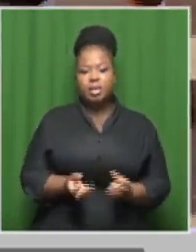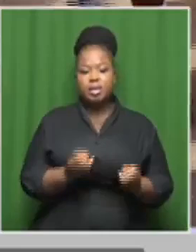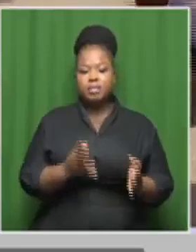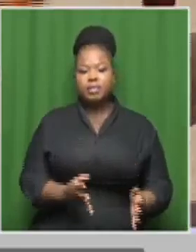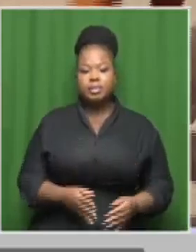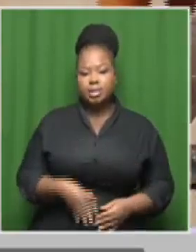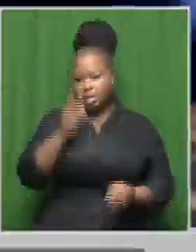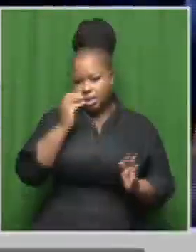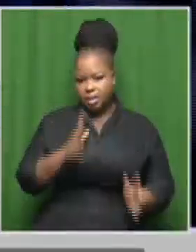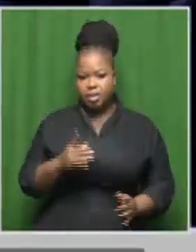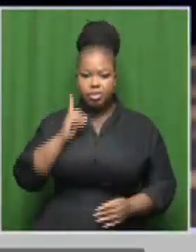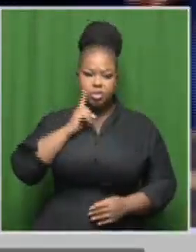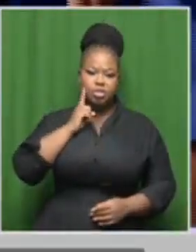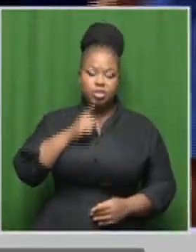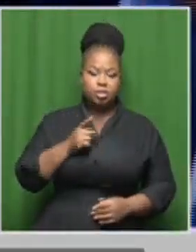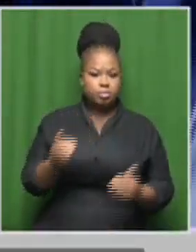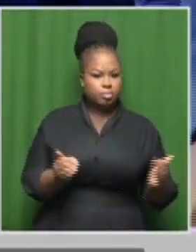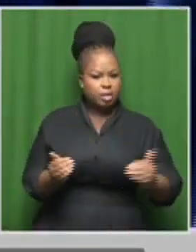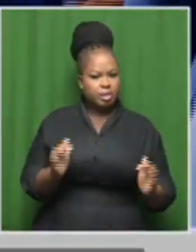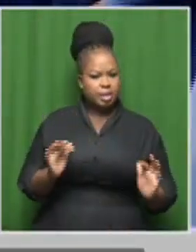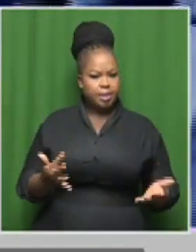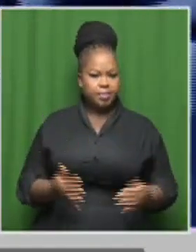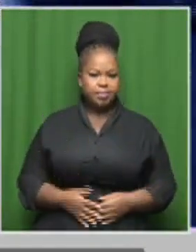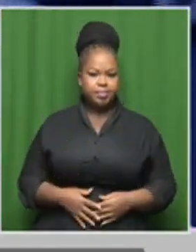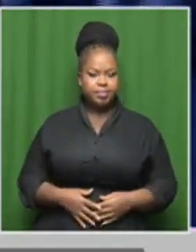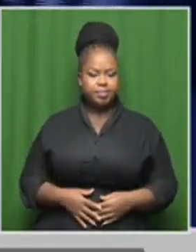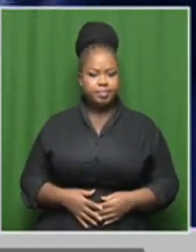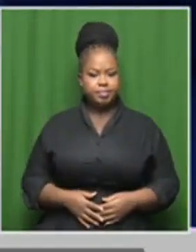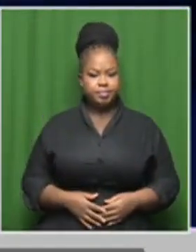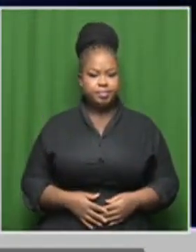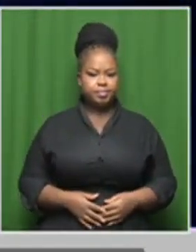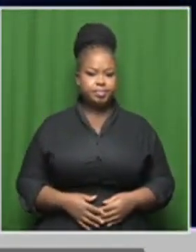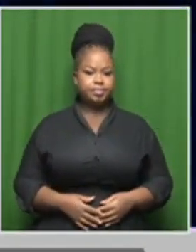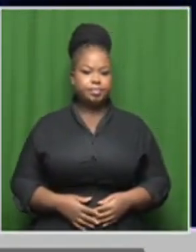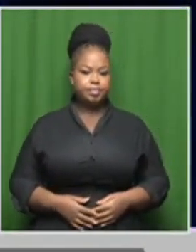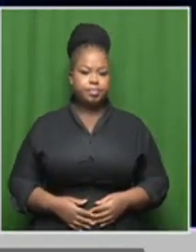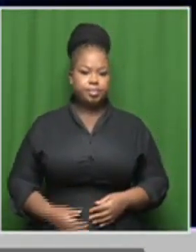learners and teachers alike to manage this as we navigate from here on to?